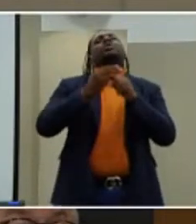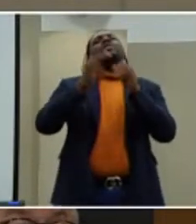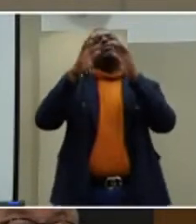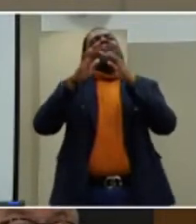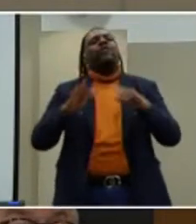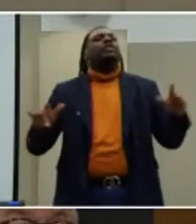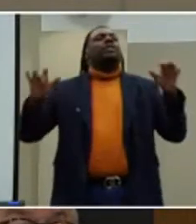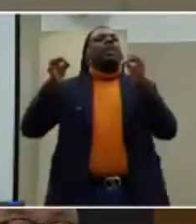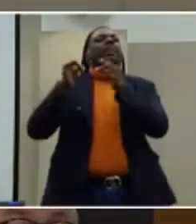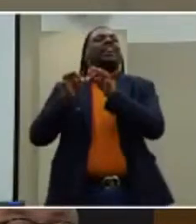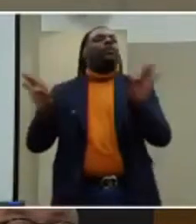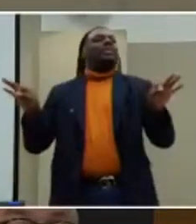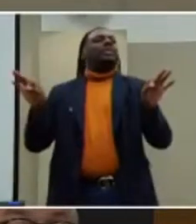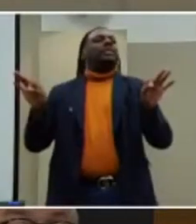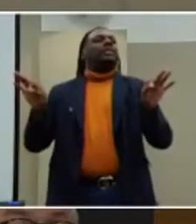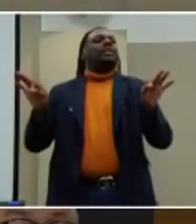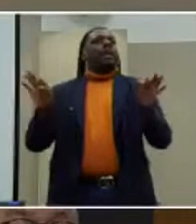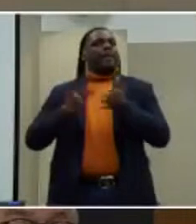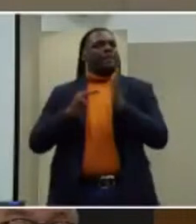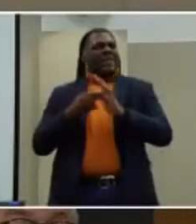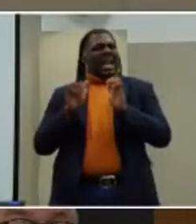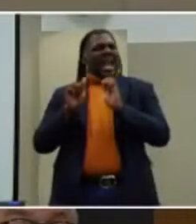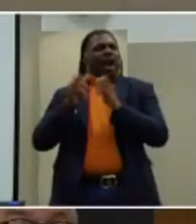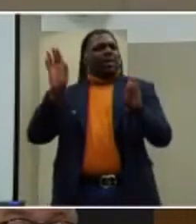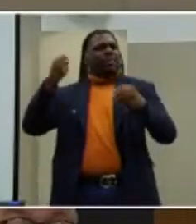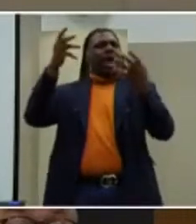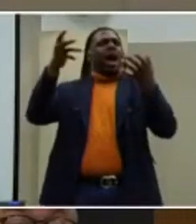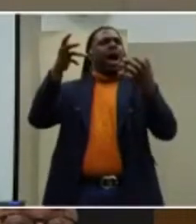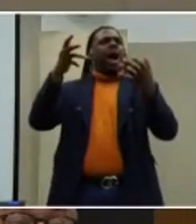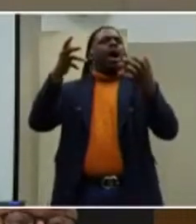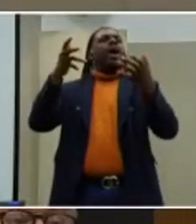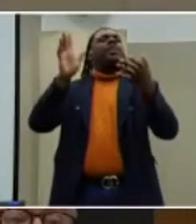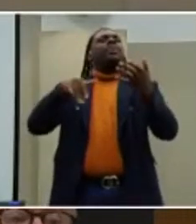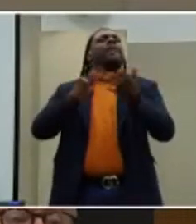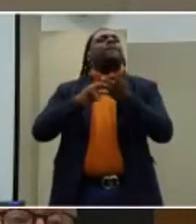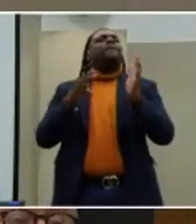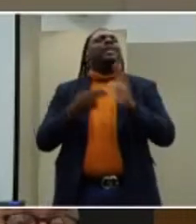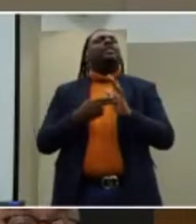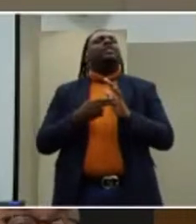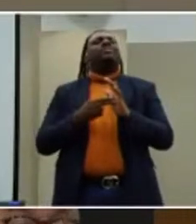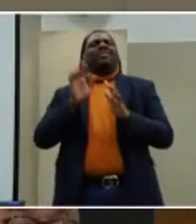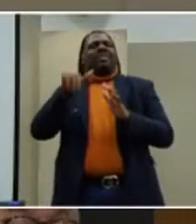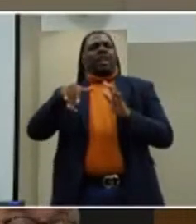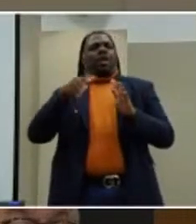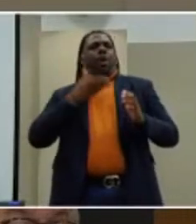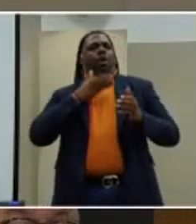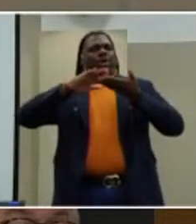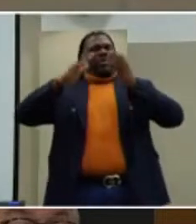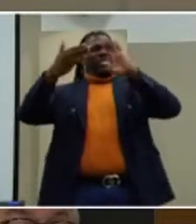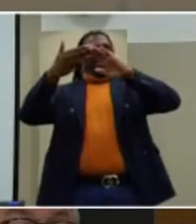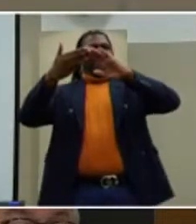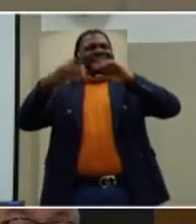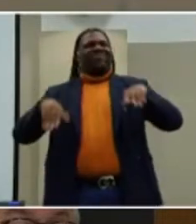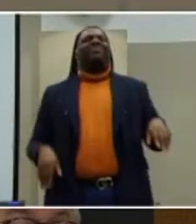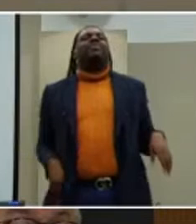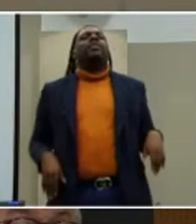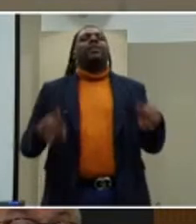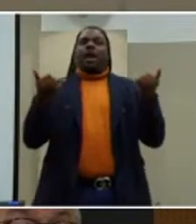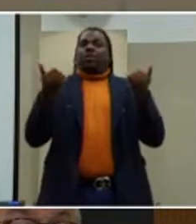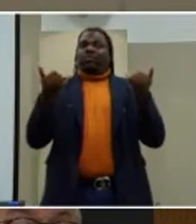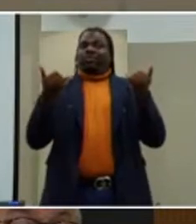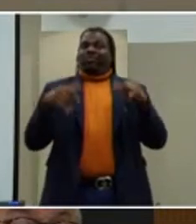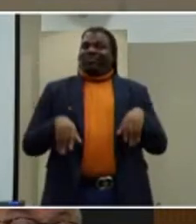providing specific resources to supply customers of varying socioeconomic communities.